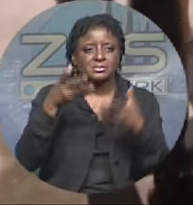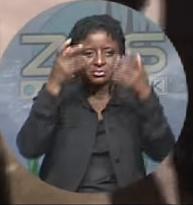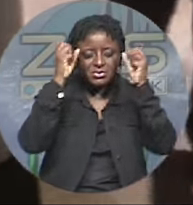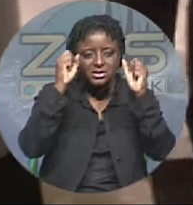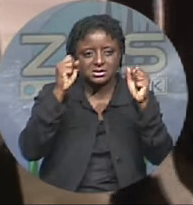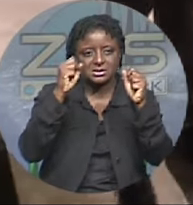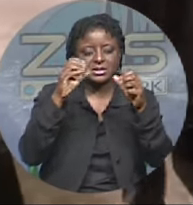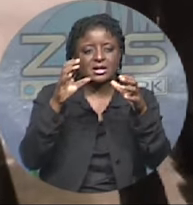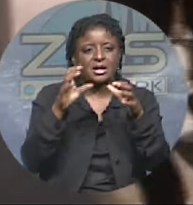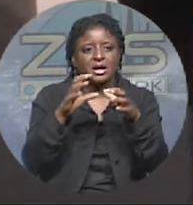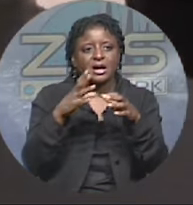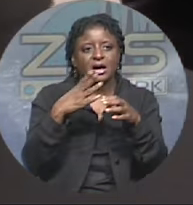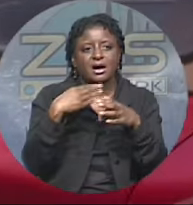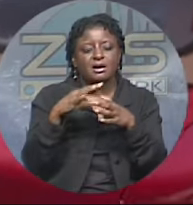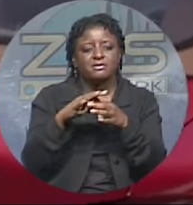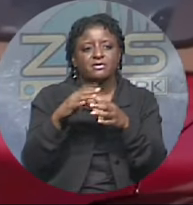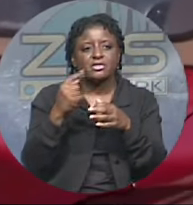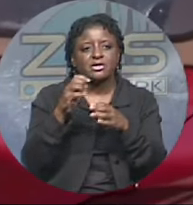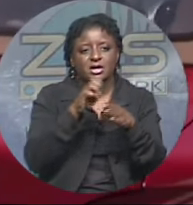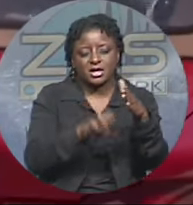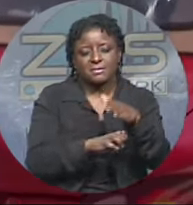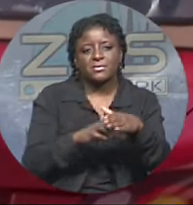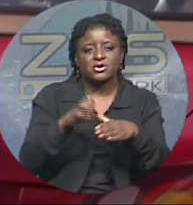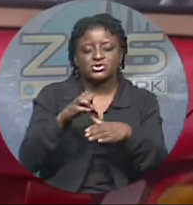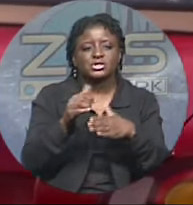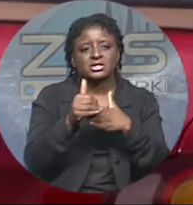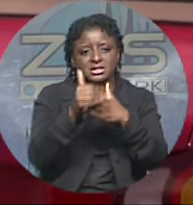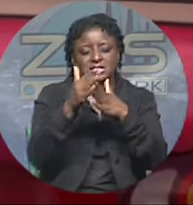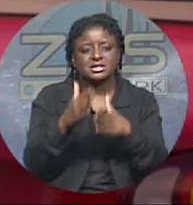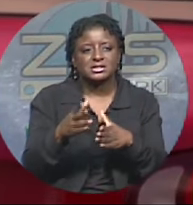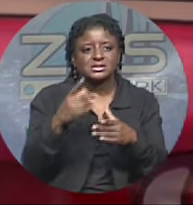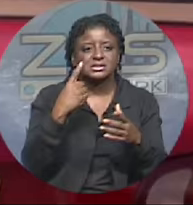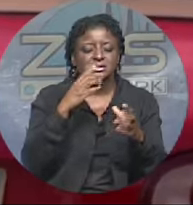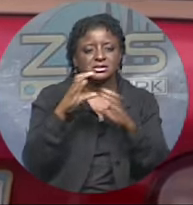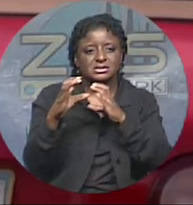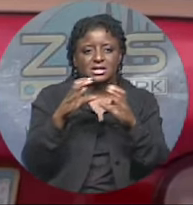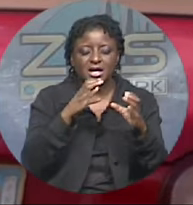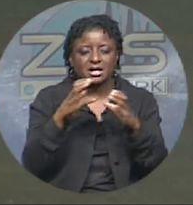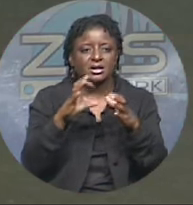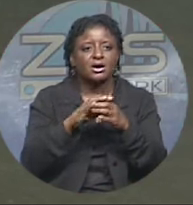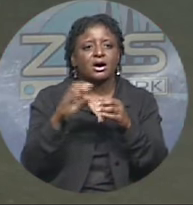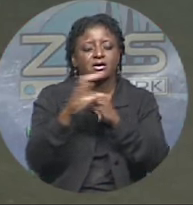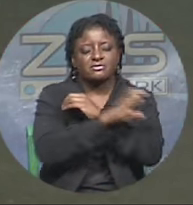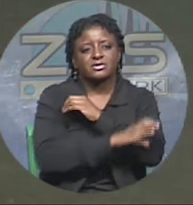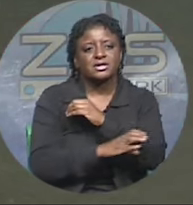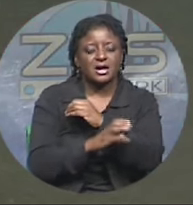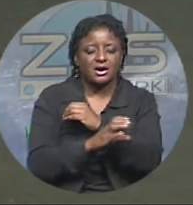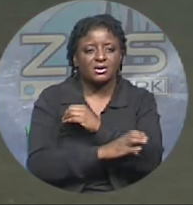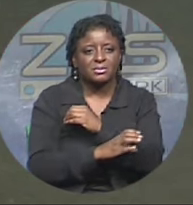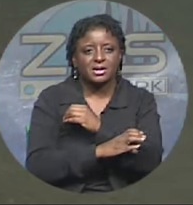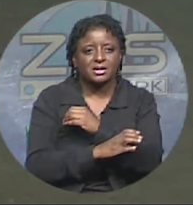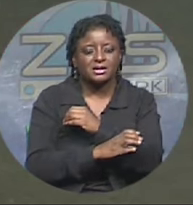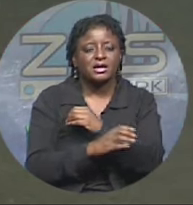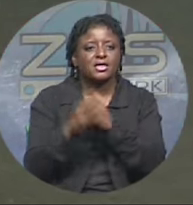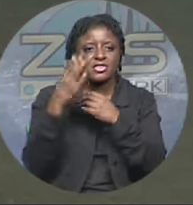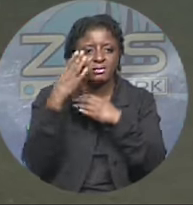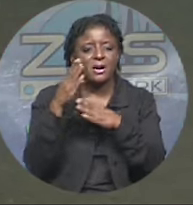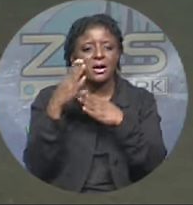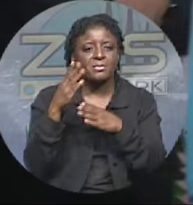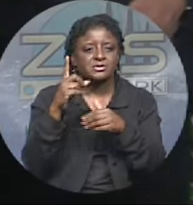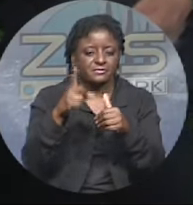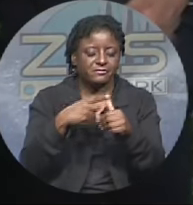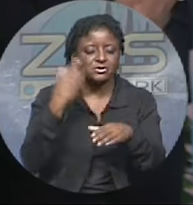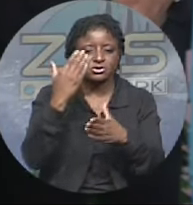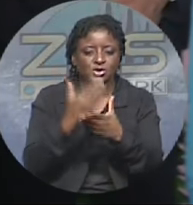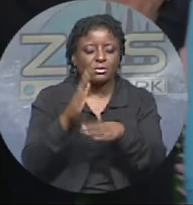and the Bahamas was the first stop on her pop-in tour of the dialogue taking place all over Canada and the Caribbean. Now, following the